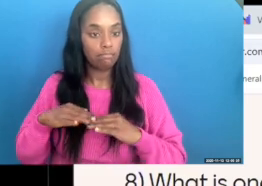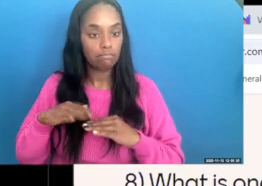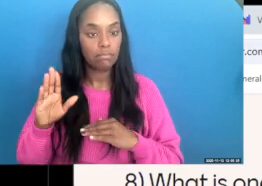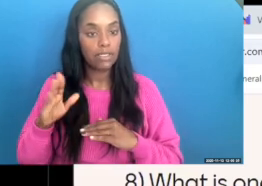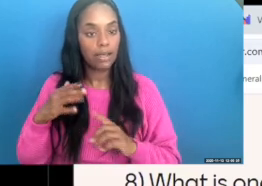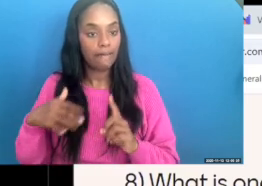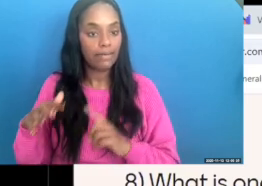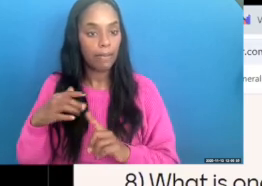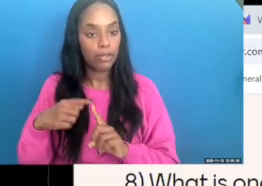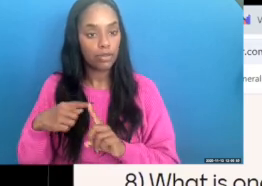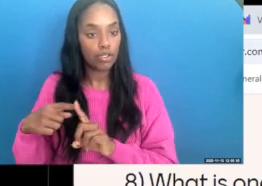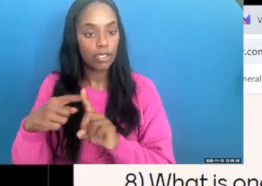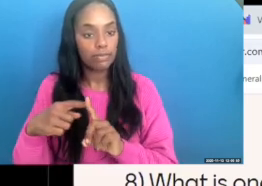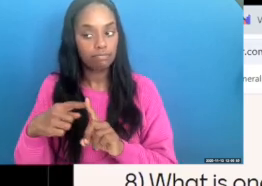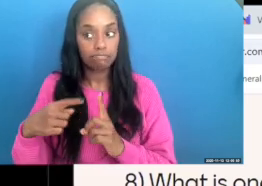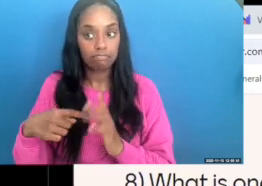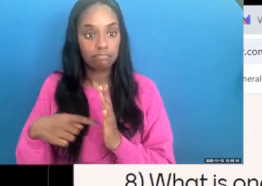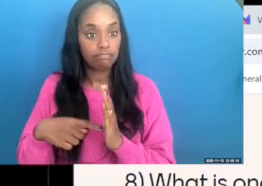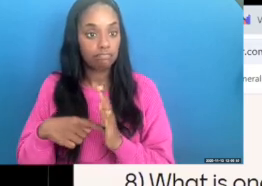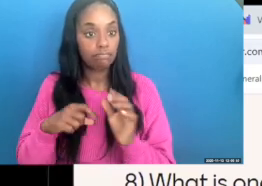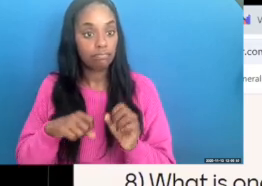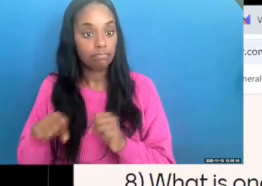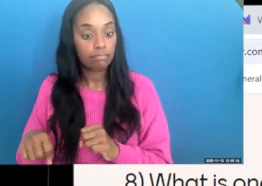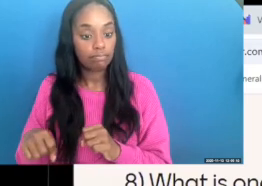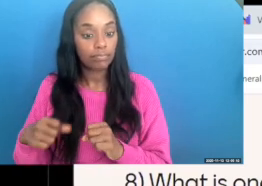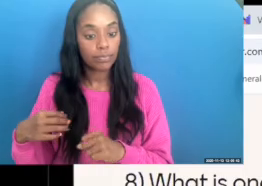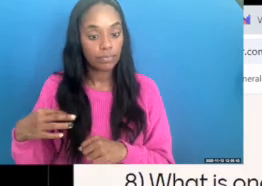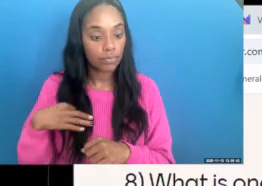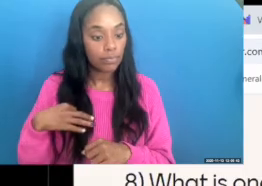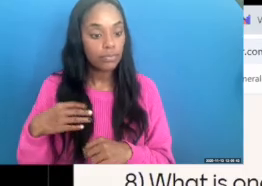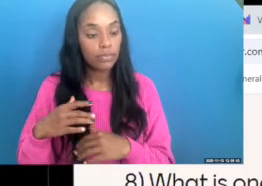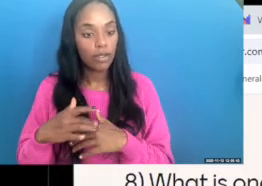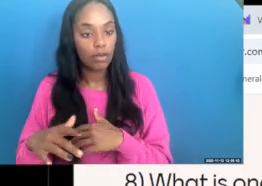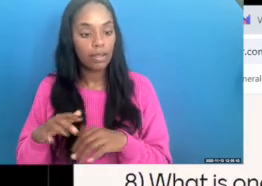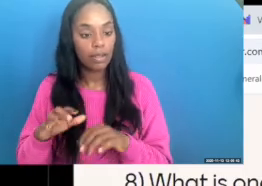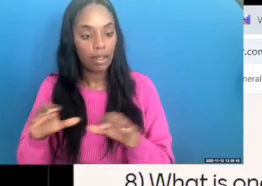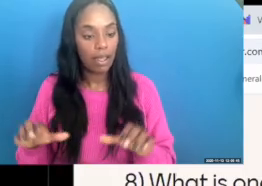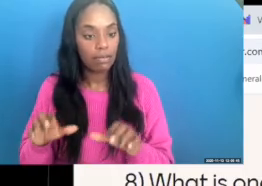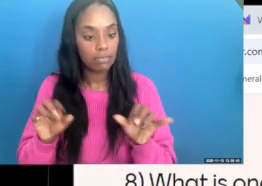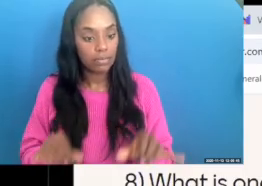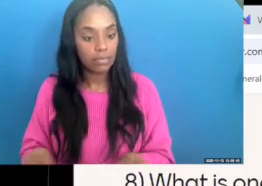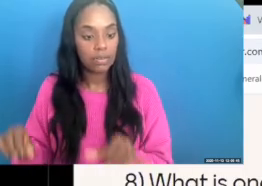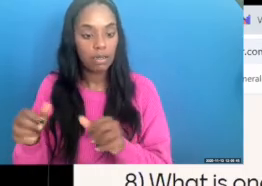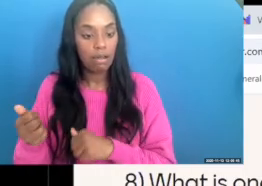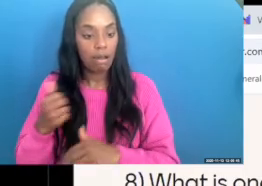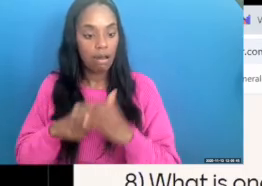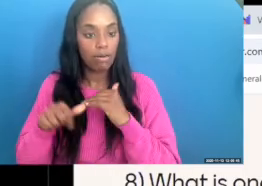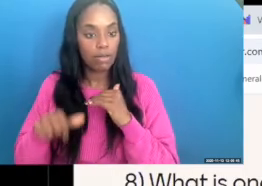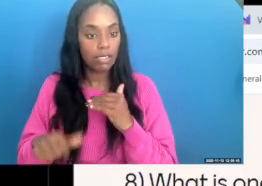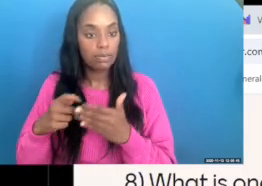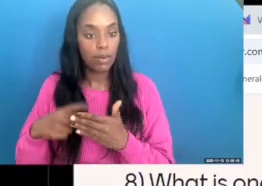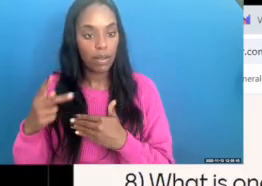So CARB should reward the vehicle manufacturers that voluntarily meet or exceed environmental